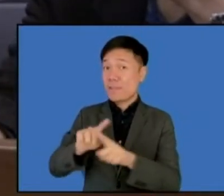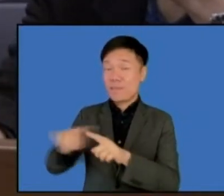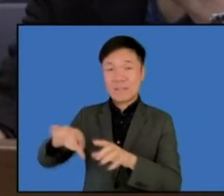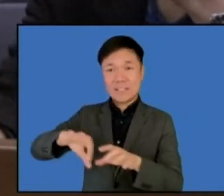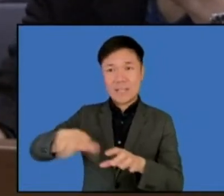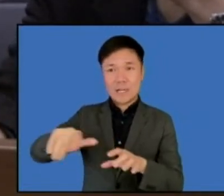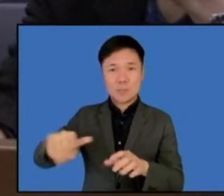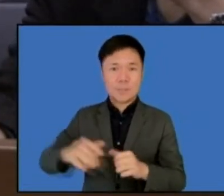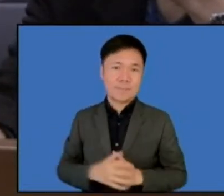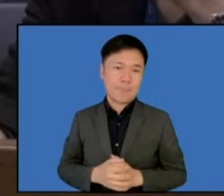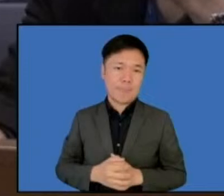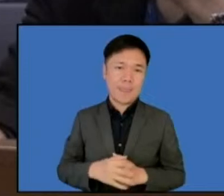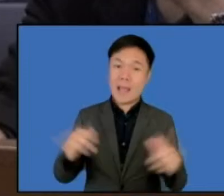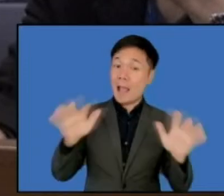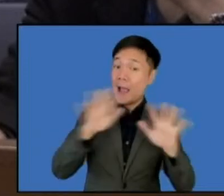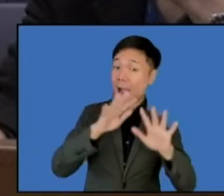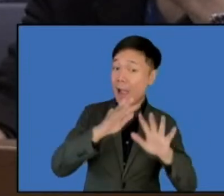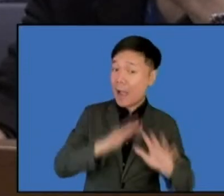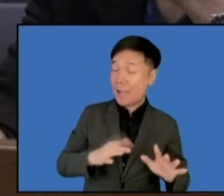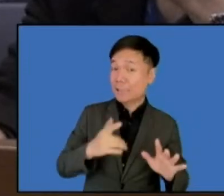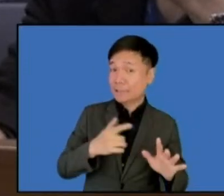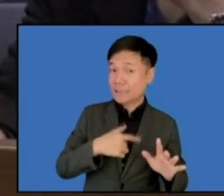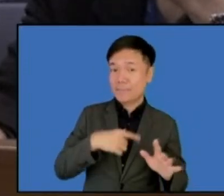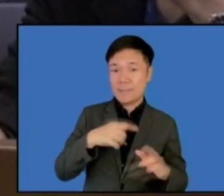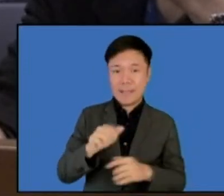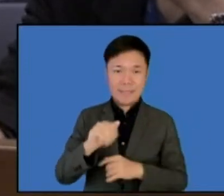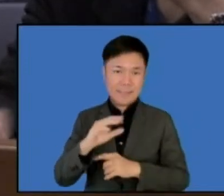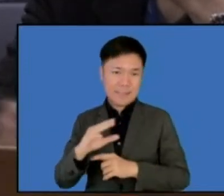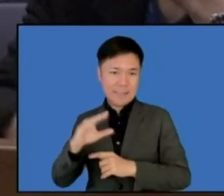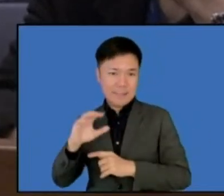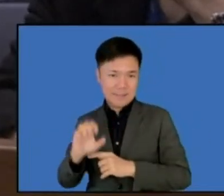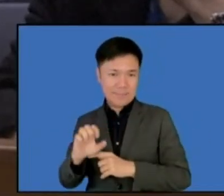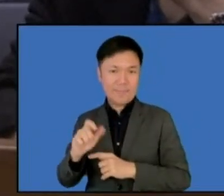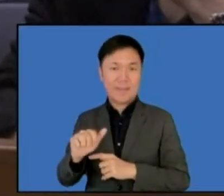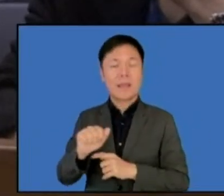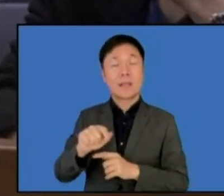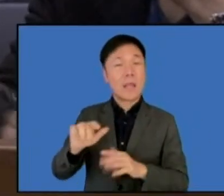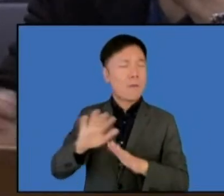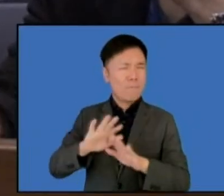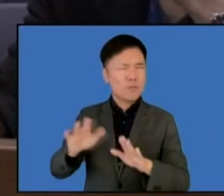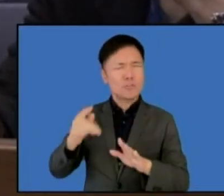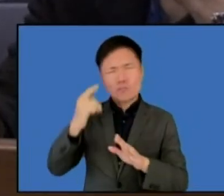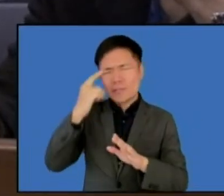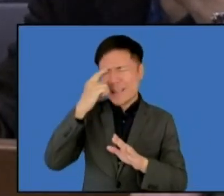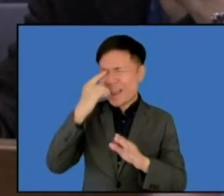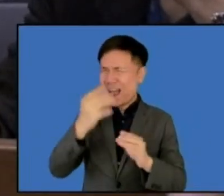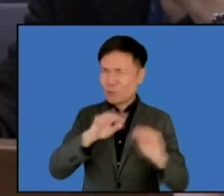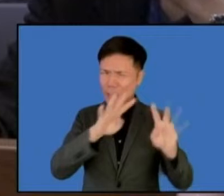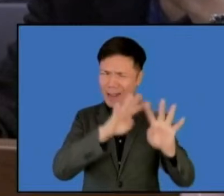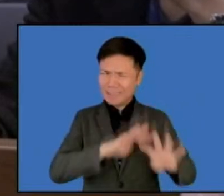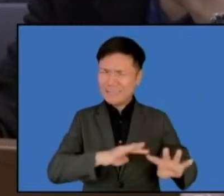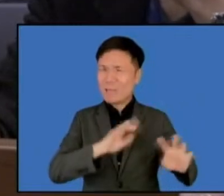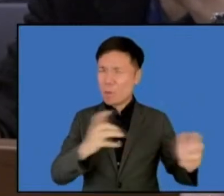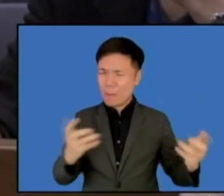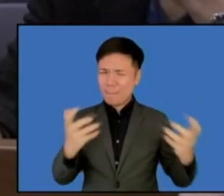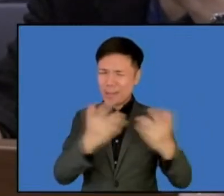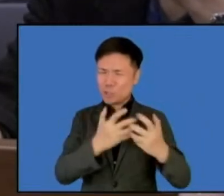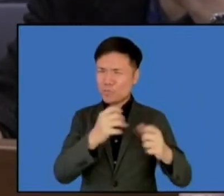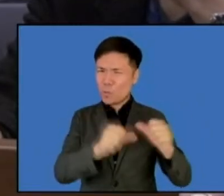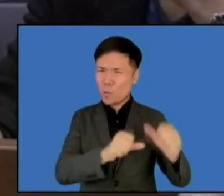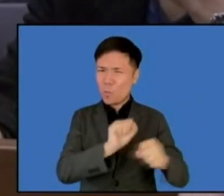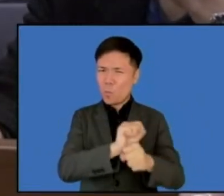Likewise, the ASEAN Confederation of Employers, ACE, ensures that employers' positions are voiced in ASEAN processes and dialogues. And